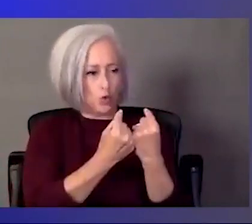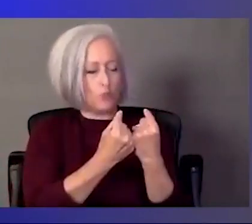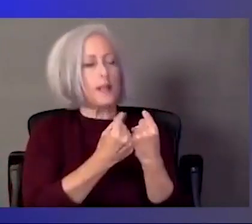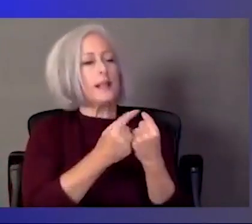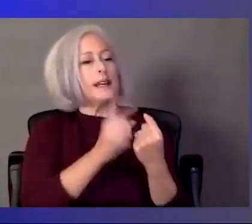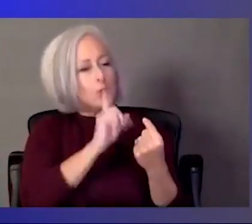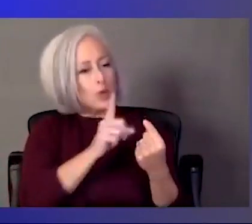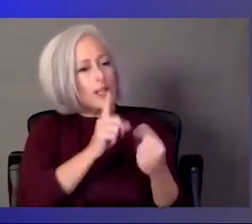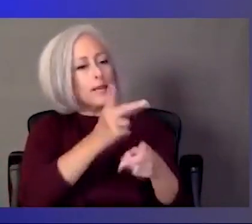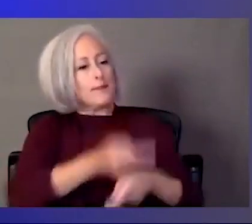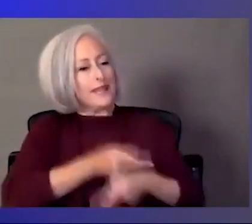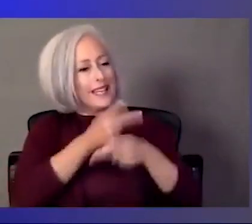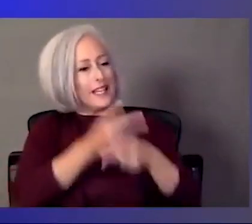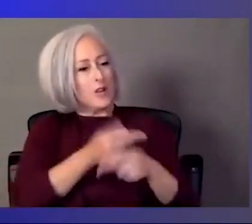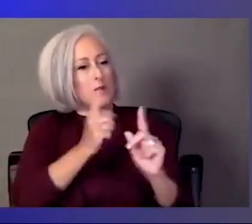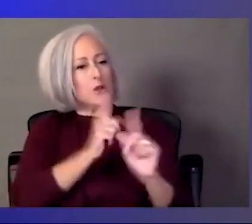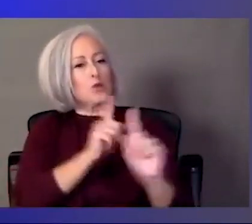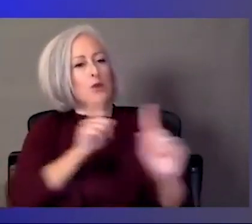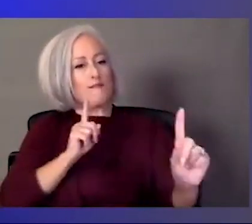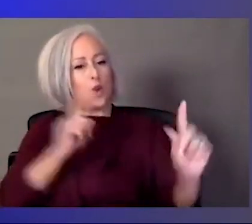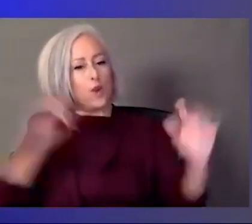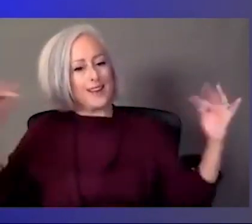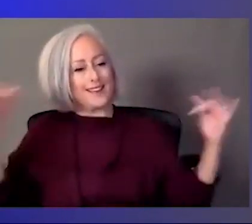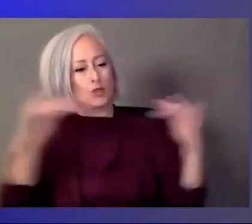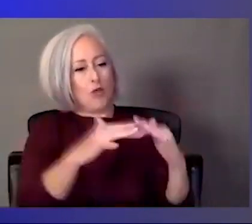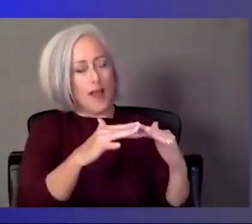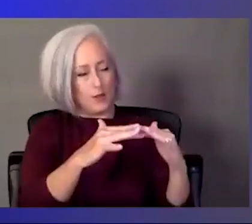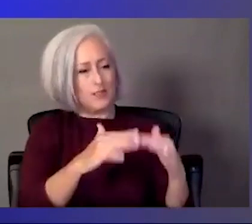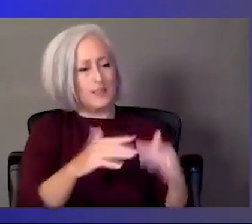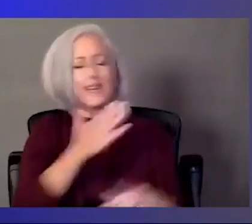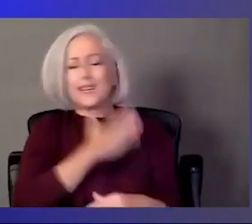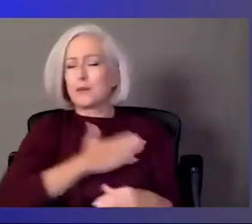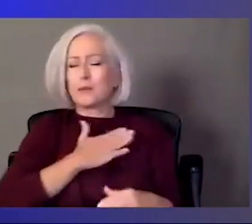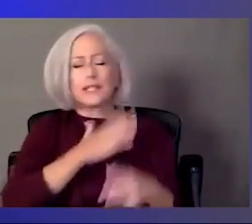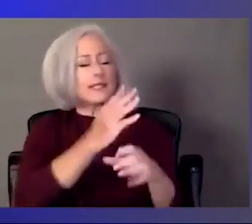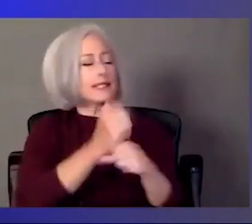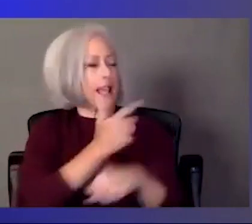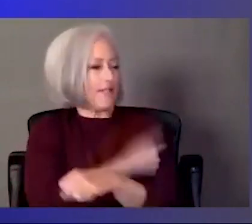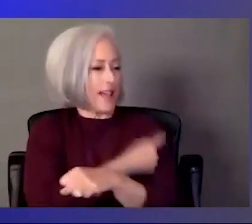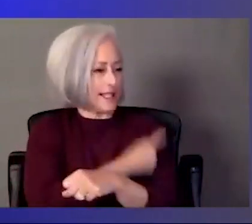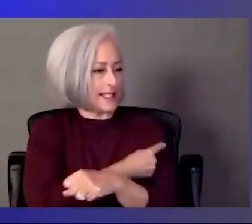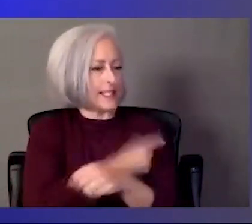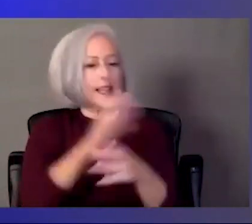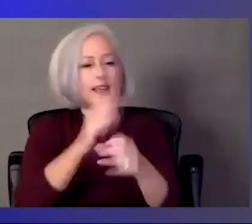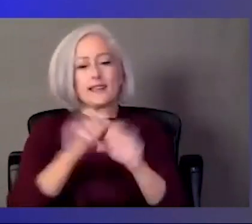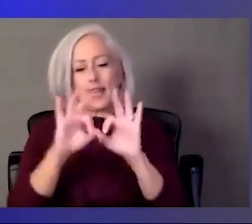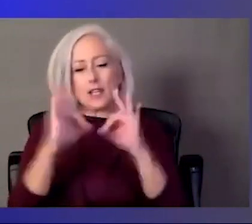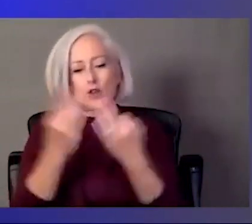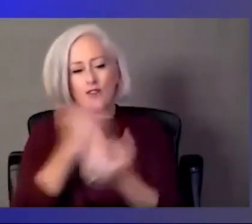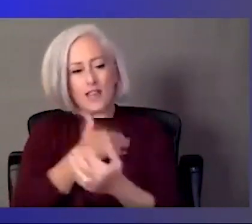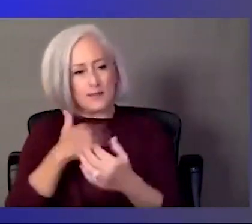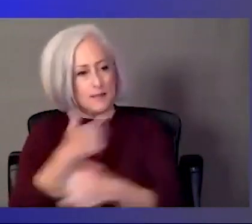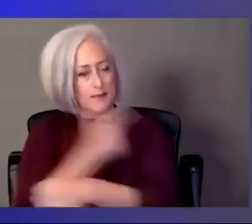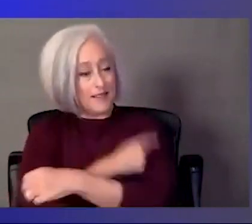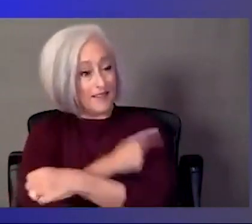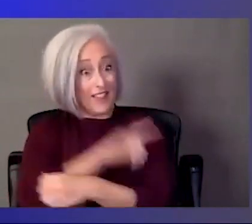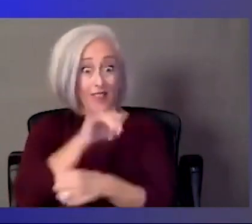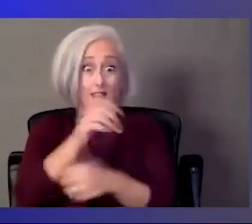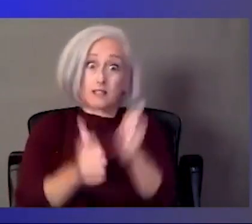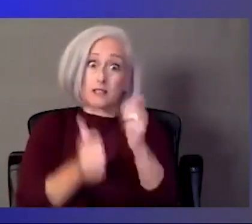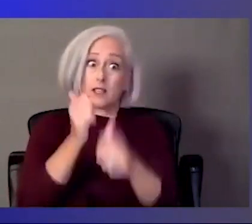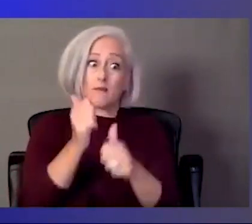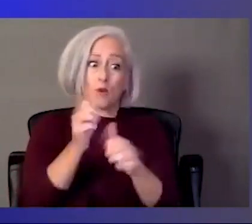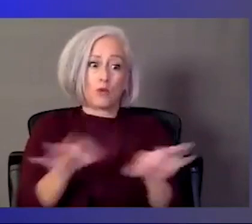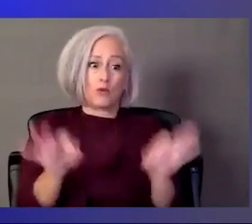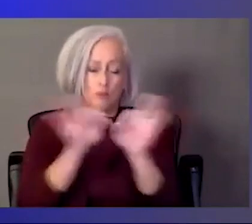about avoiding crowds, and for goodness sakes, getting vaccinated, getting their family members, which for many of them is even more important in terms of